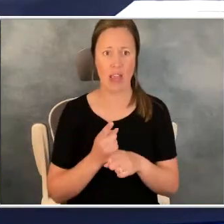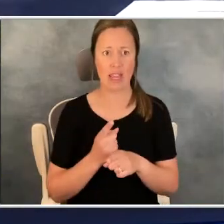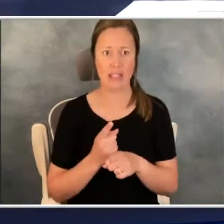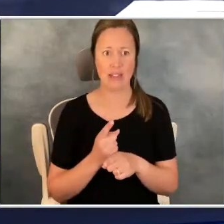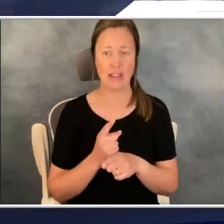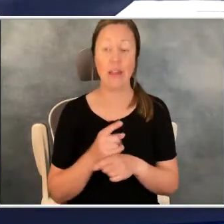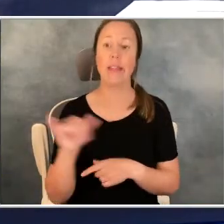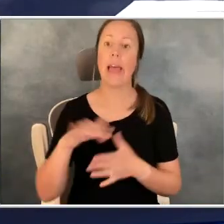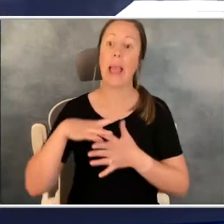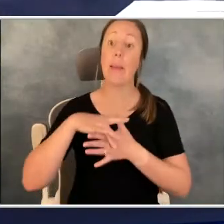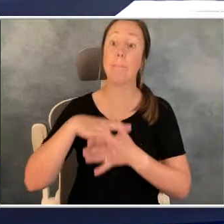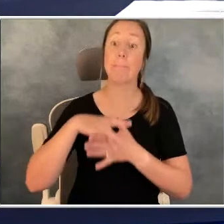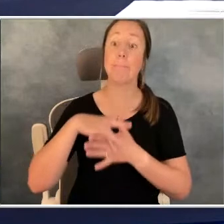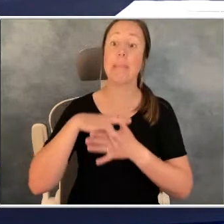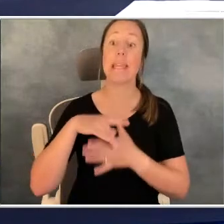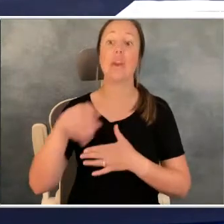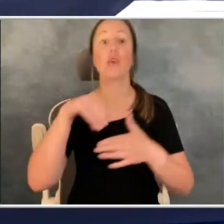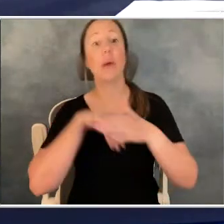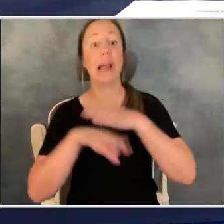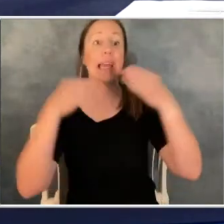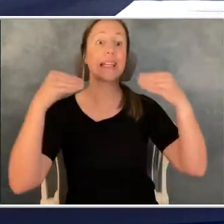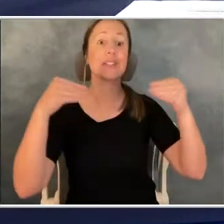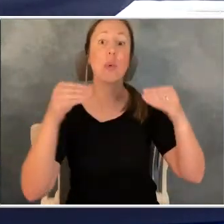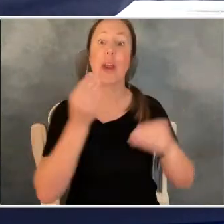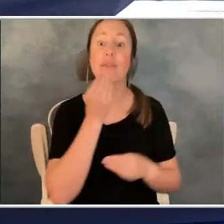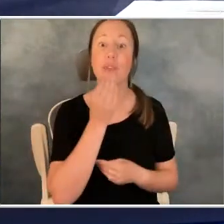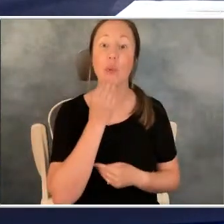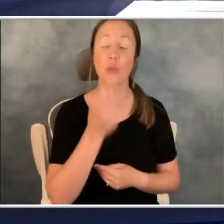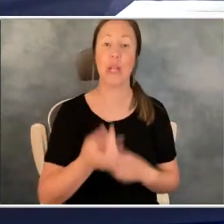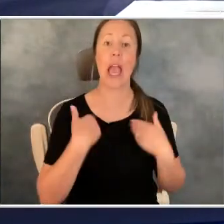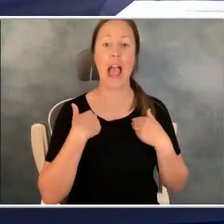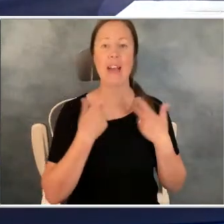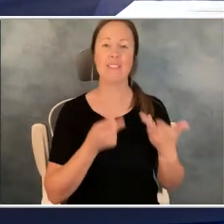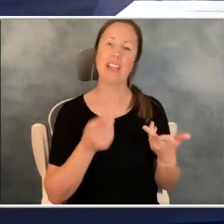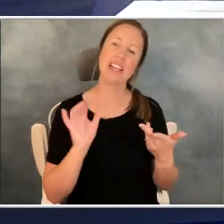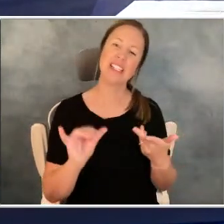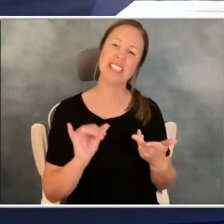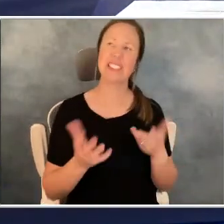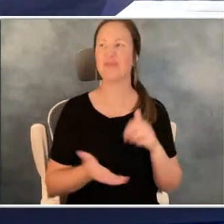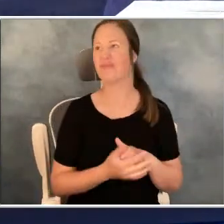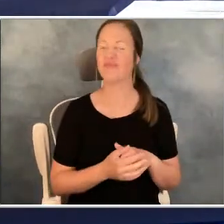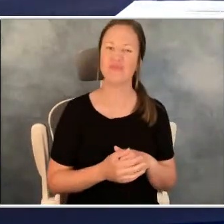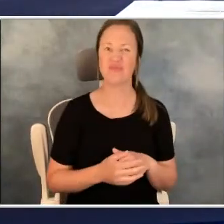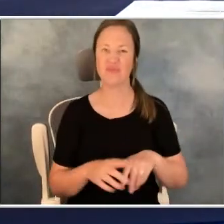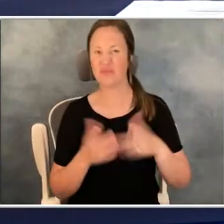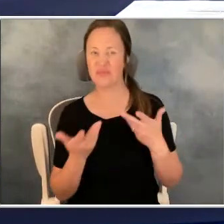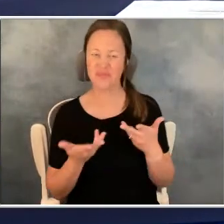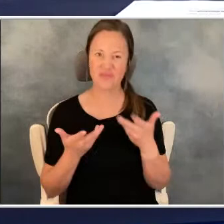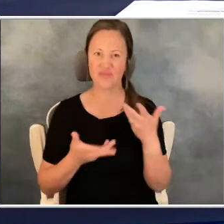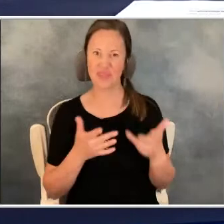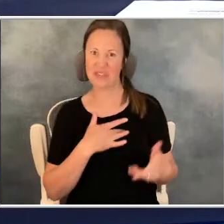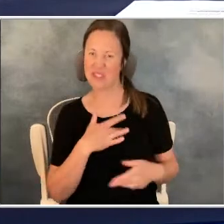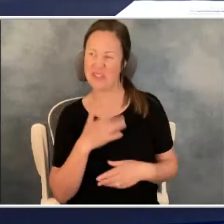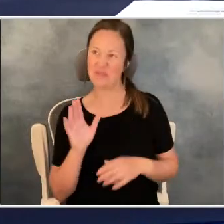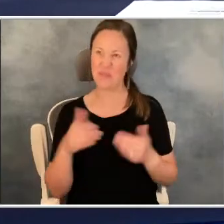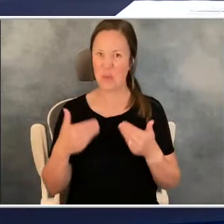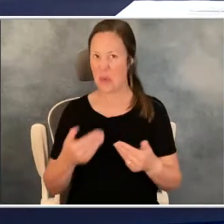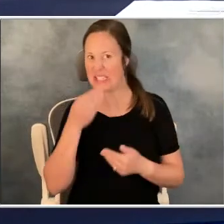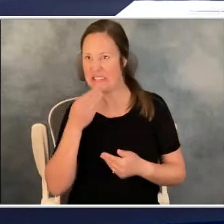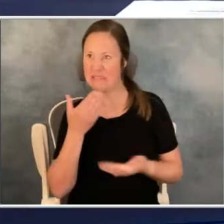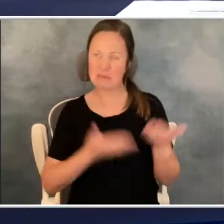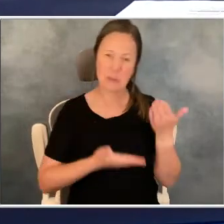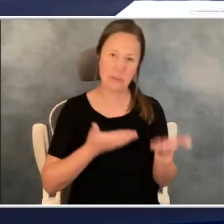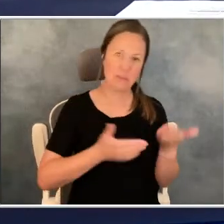they have an expiration date or food, and there's some stuff out there, how reliable are expiration dates? But in the world of drug manufacturing, how